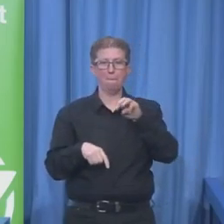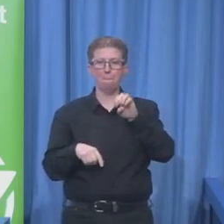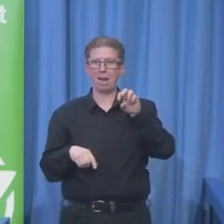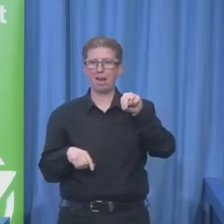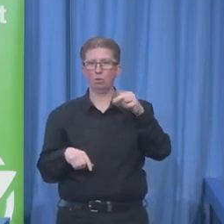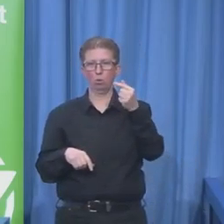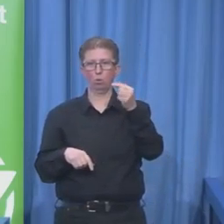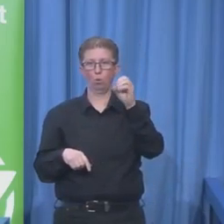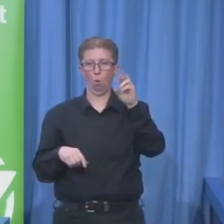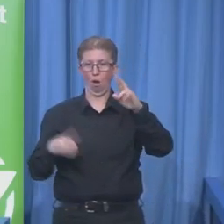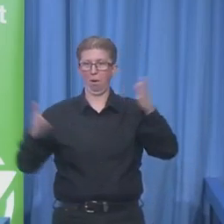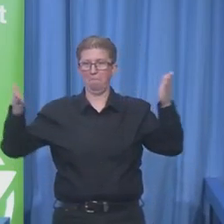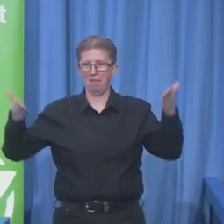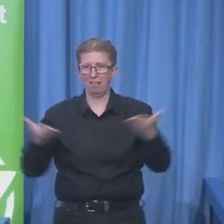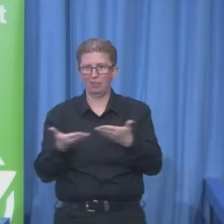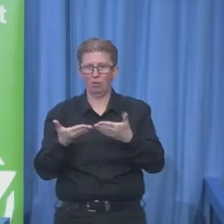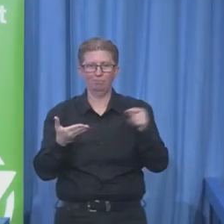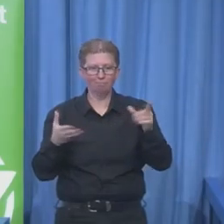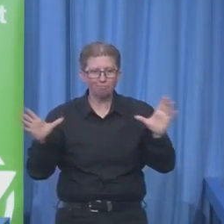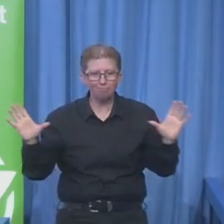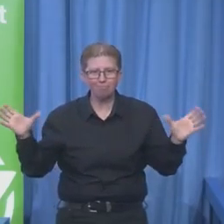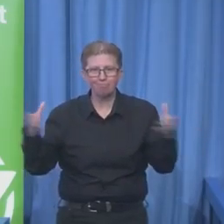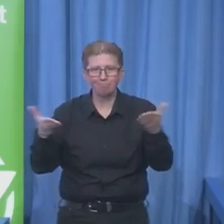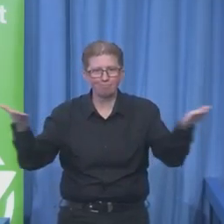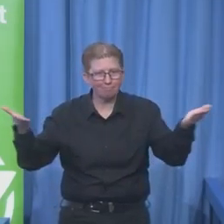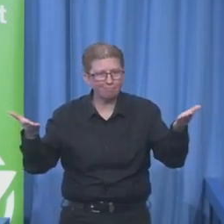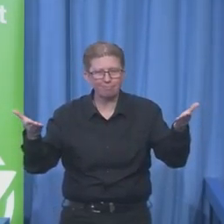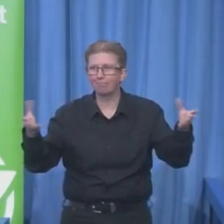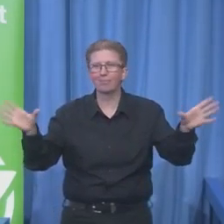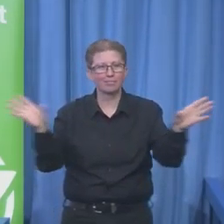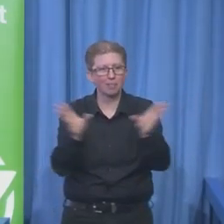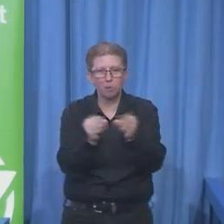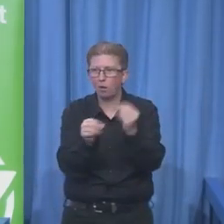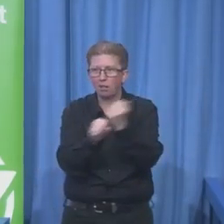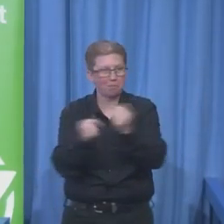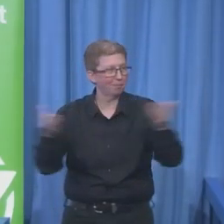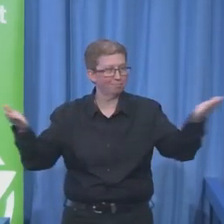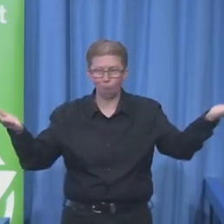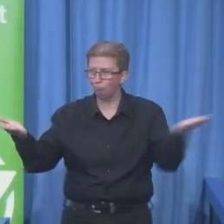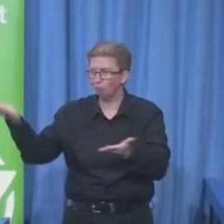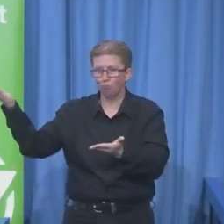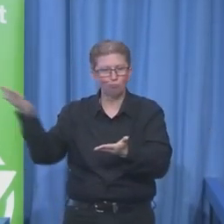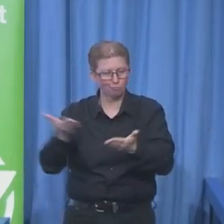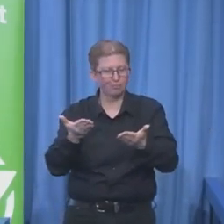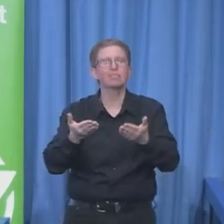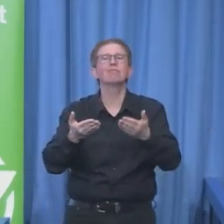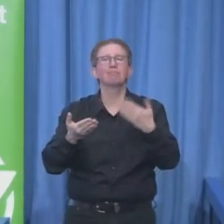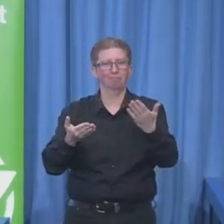guarantees a successful work on the general labor market. Thank you.